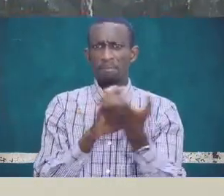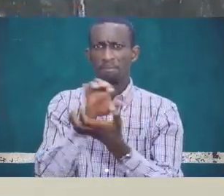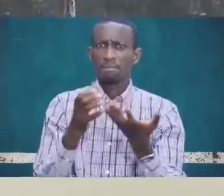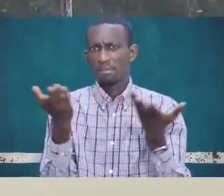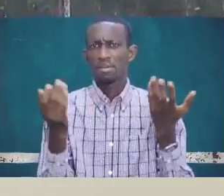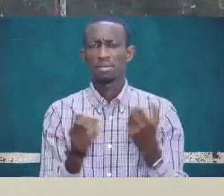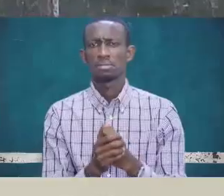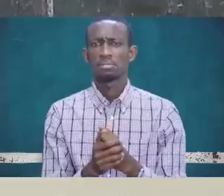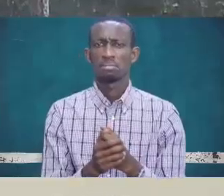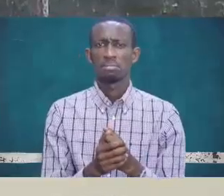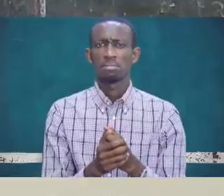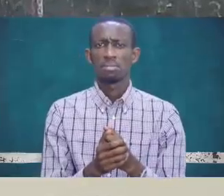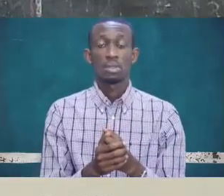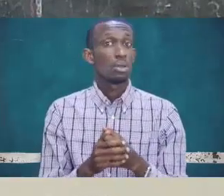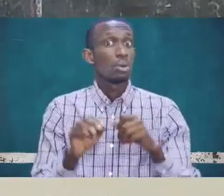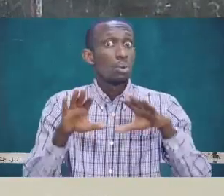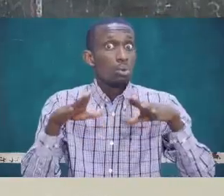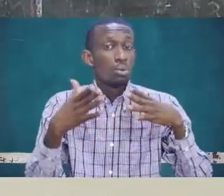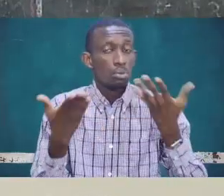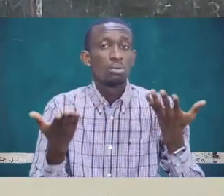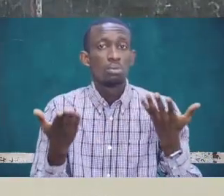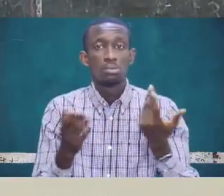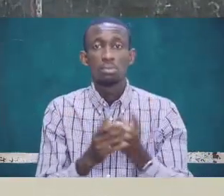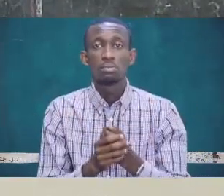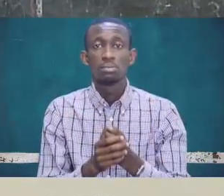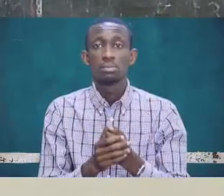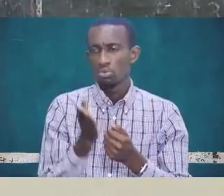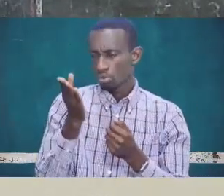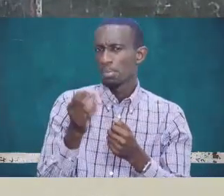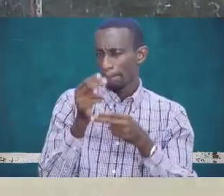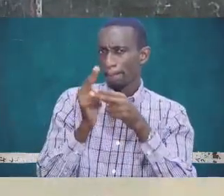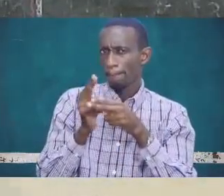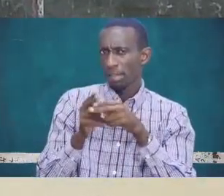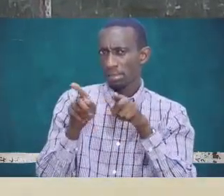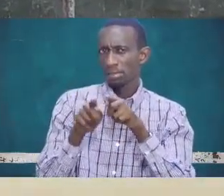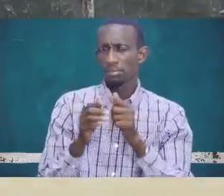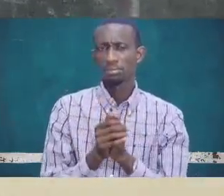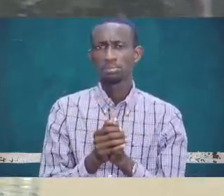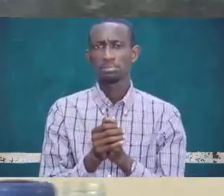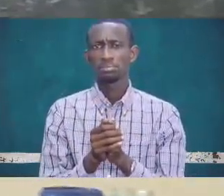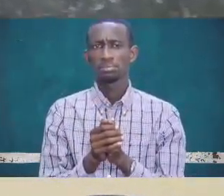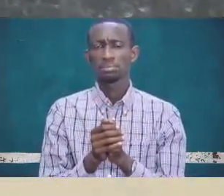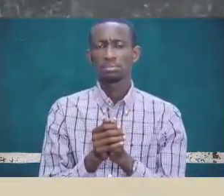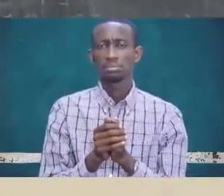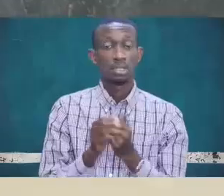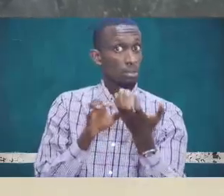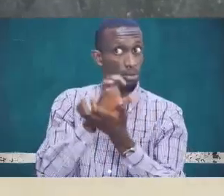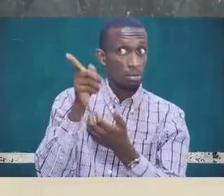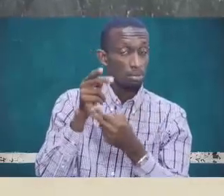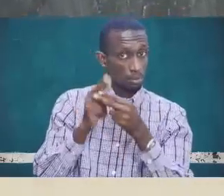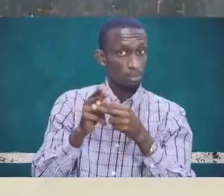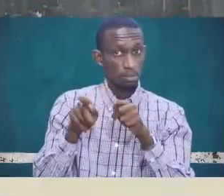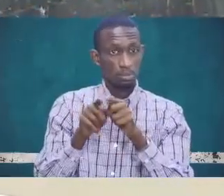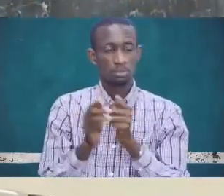mixtures. Or we said these are also called, the mixtures are also